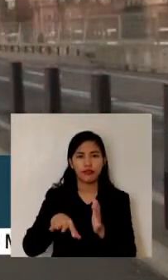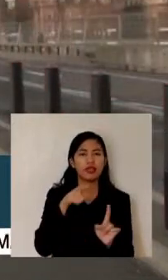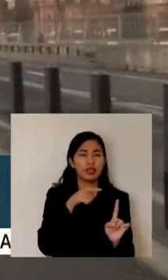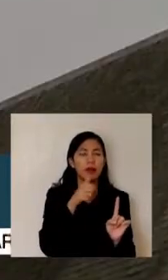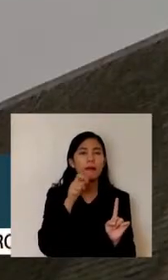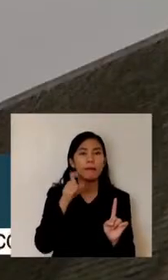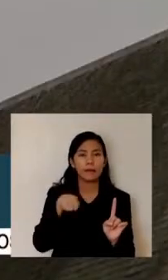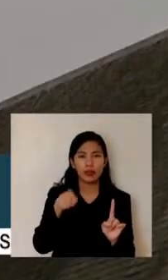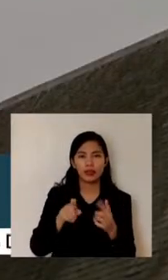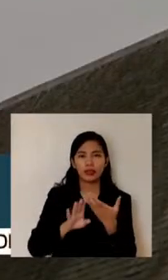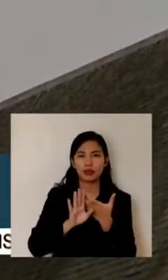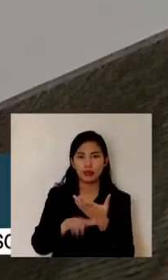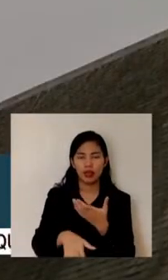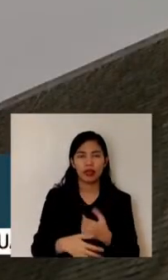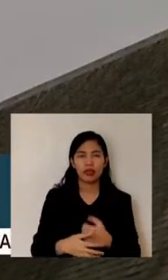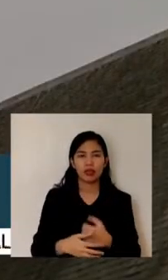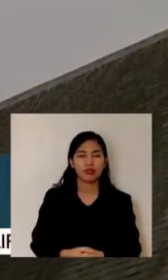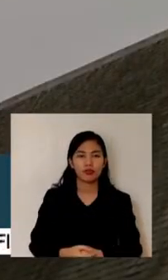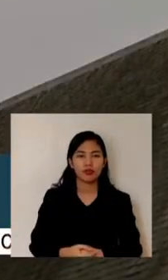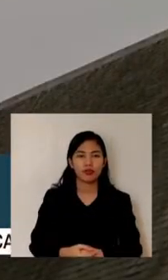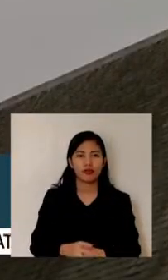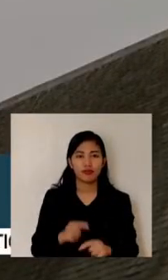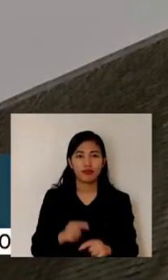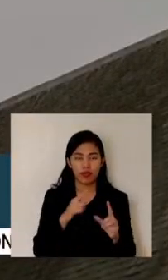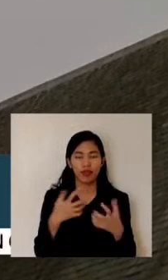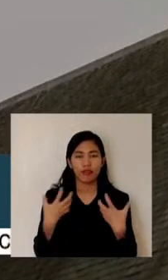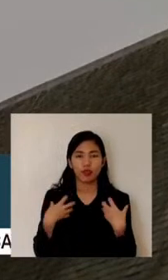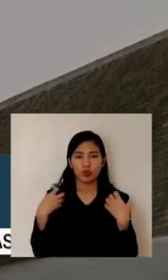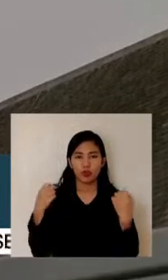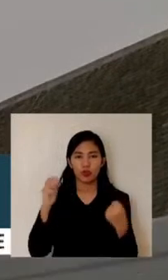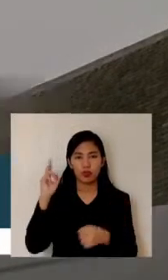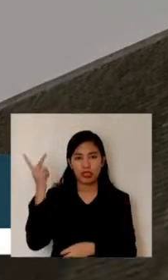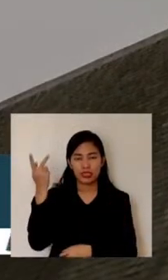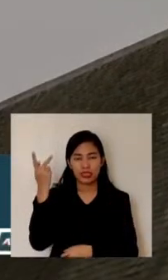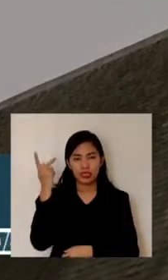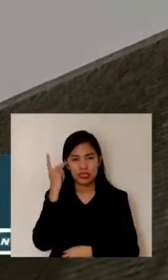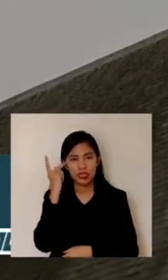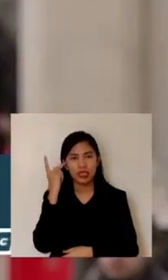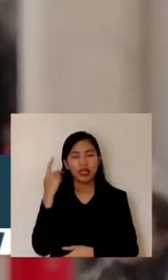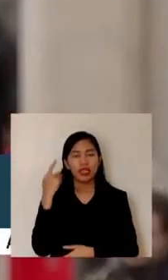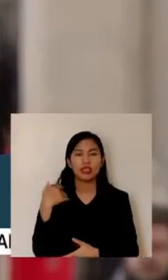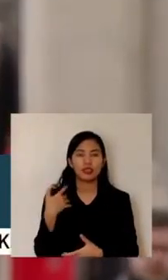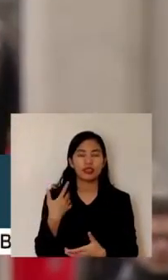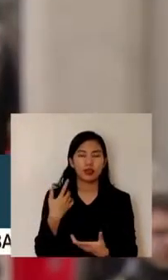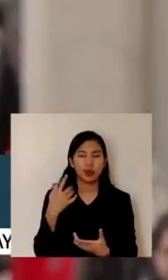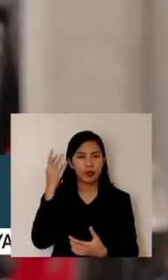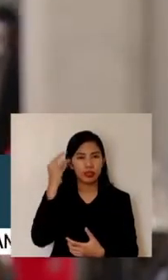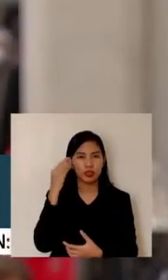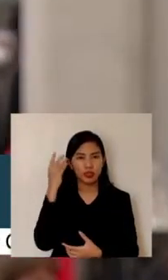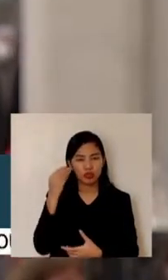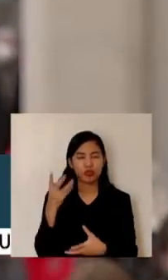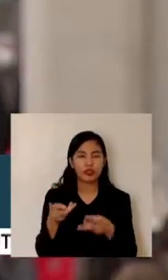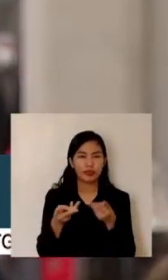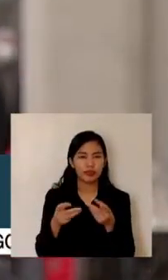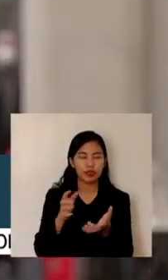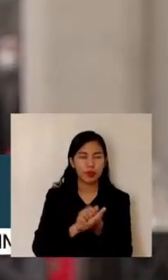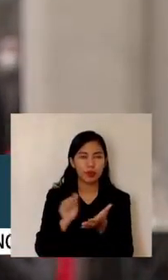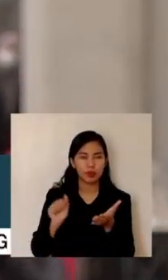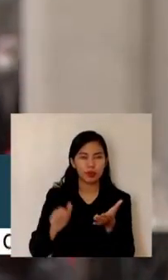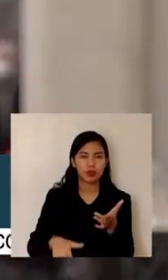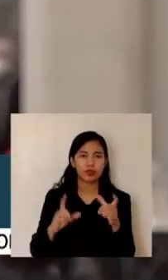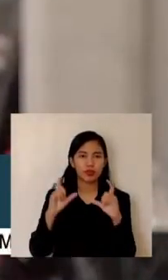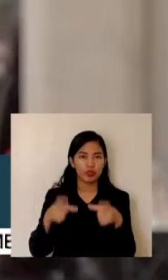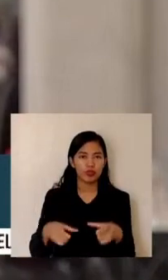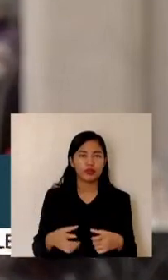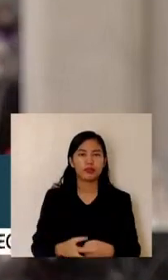near normal, Johnson has a strong political imperative to lift restrictions. Other countries equally keen to